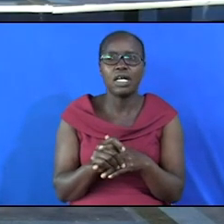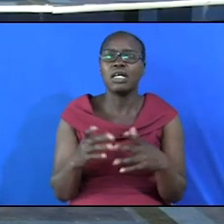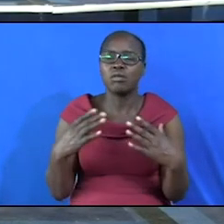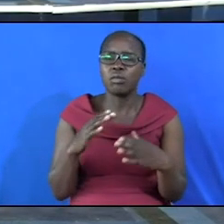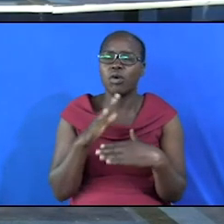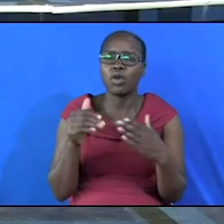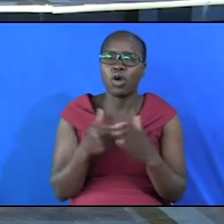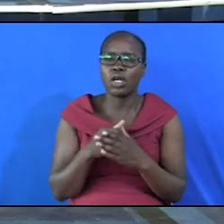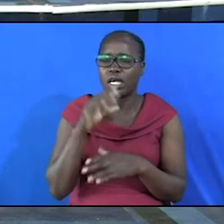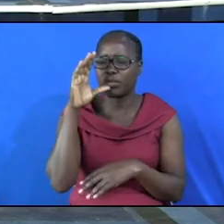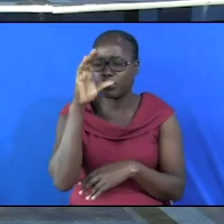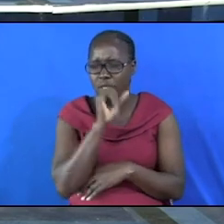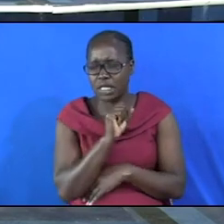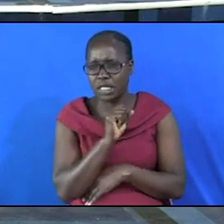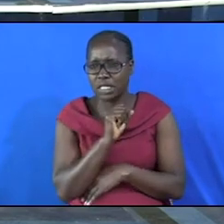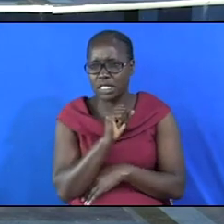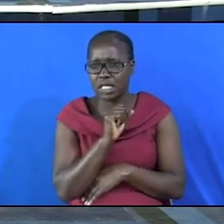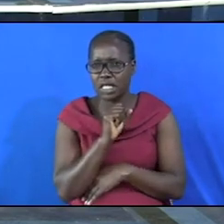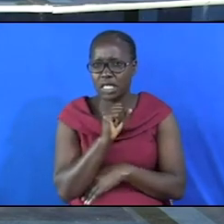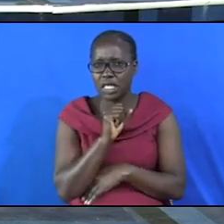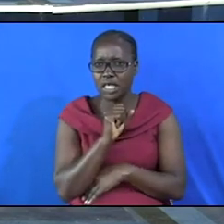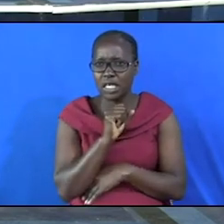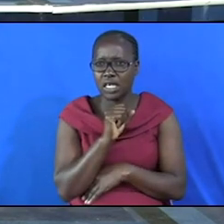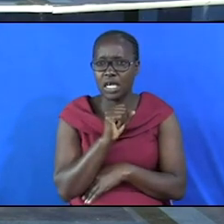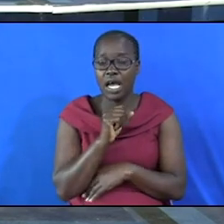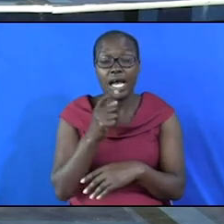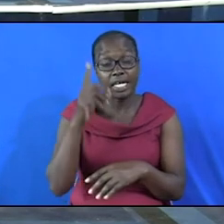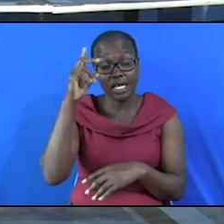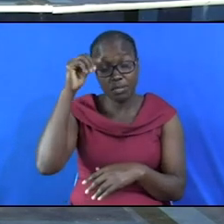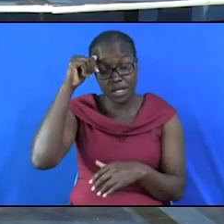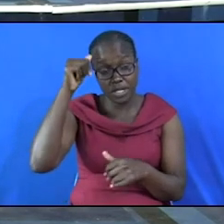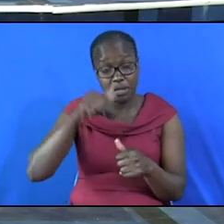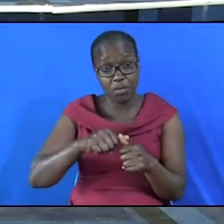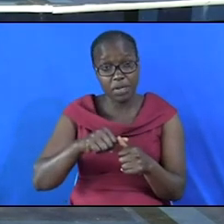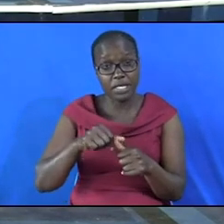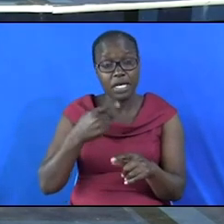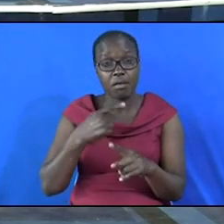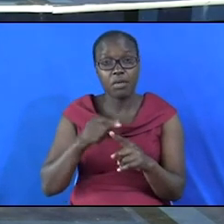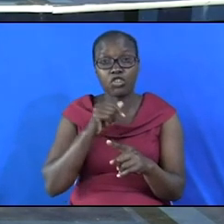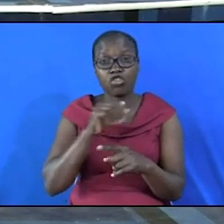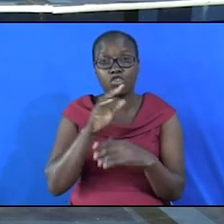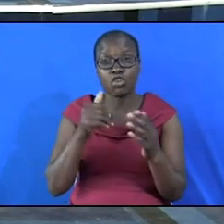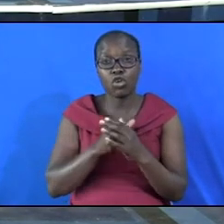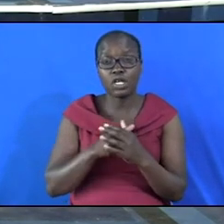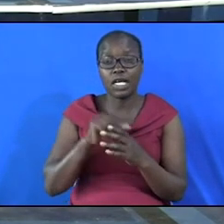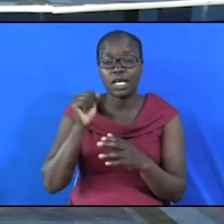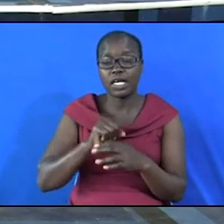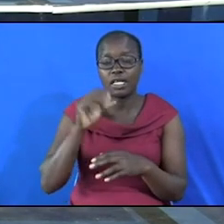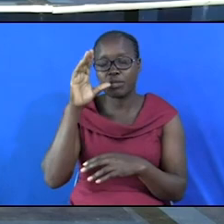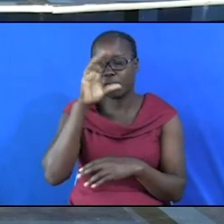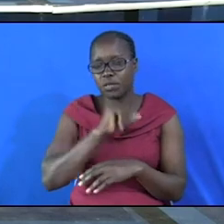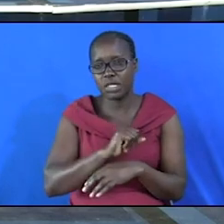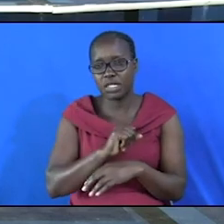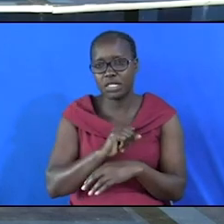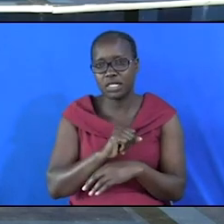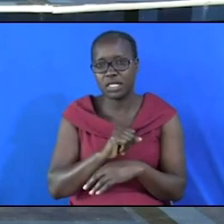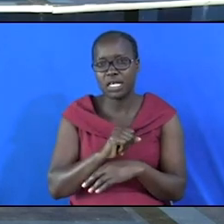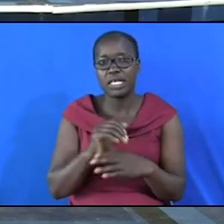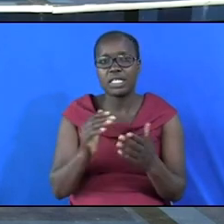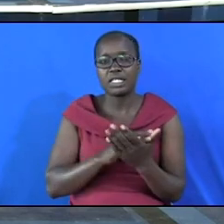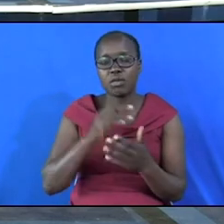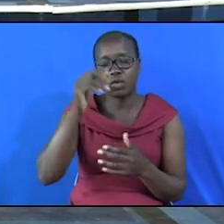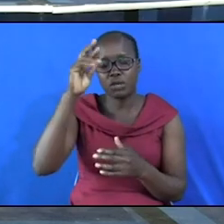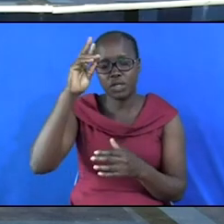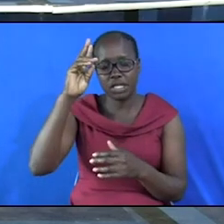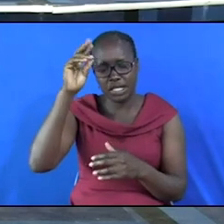People, everyone can be missed, can be remembered, but not everyone can be missed. But you see, some will be